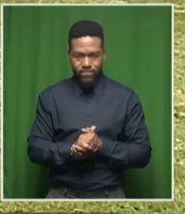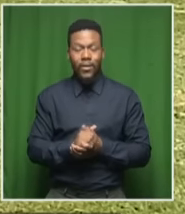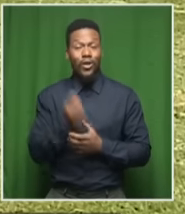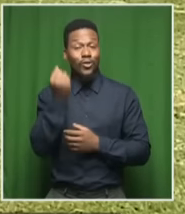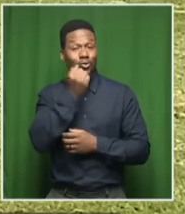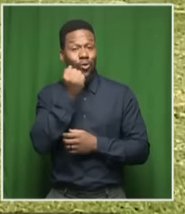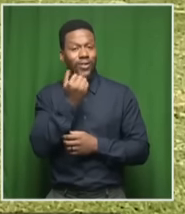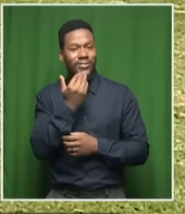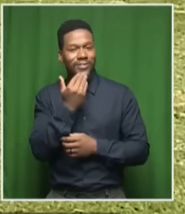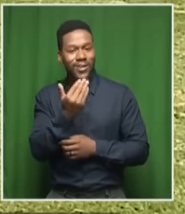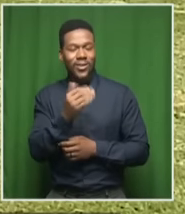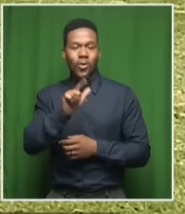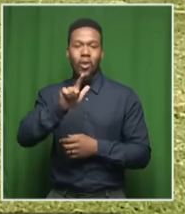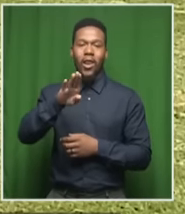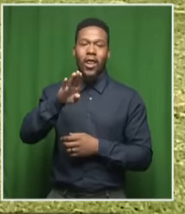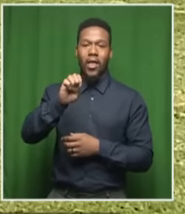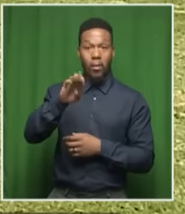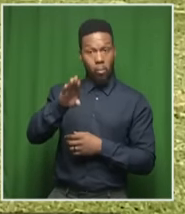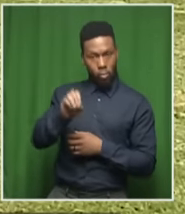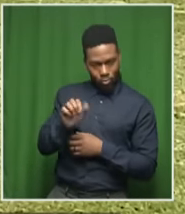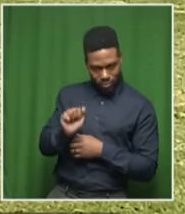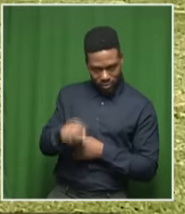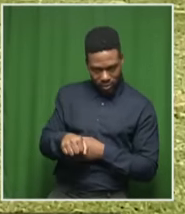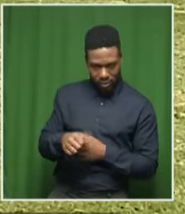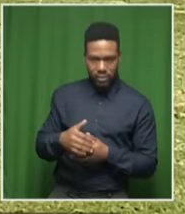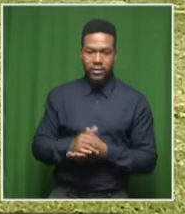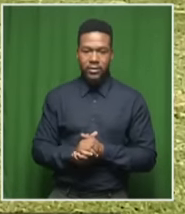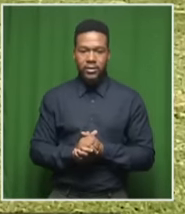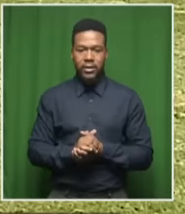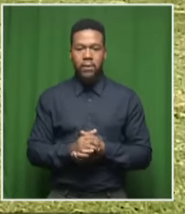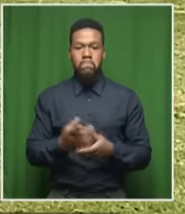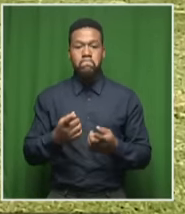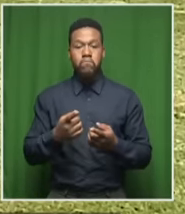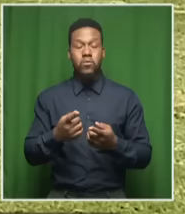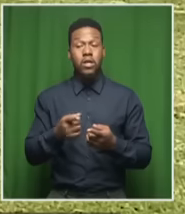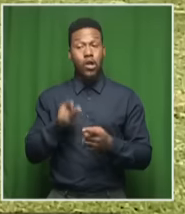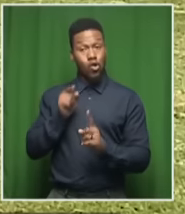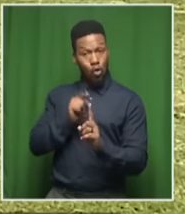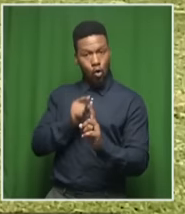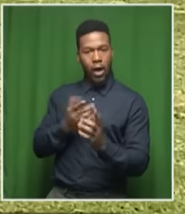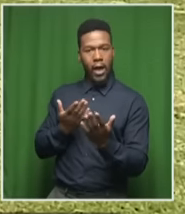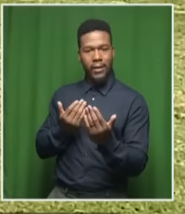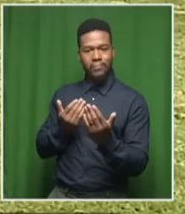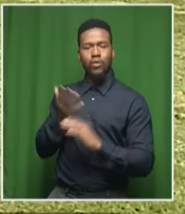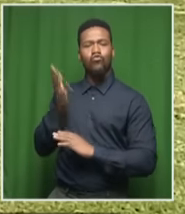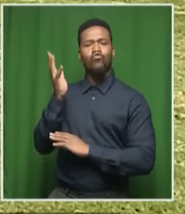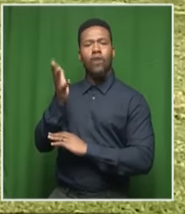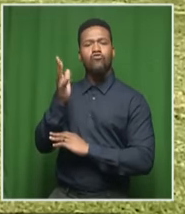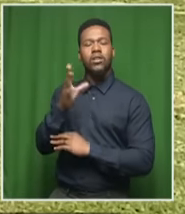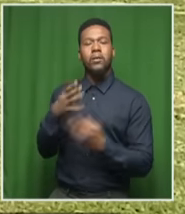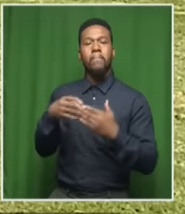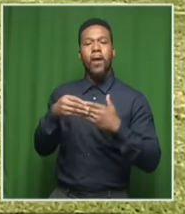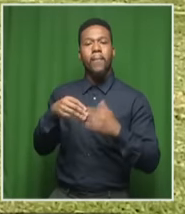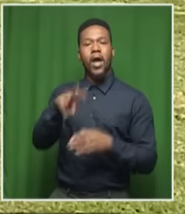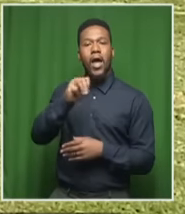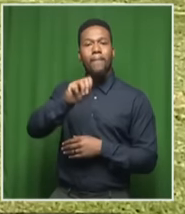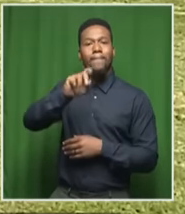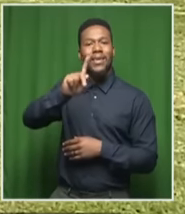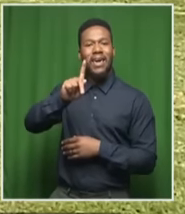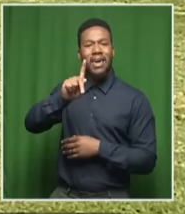me, where he is expected to address members of the MKMVA. And we do know